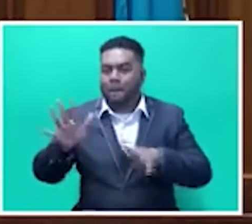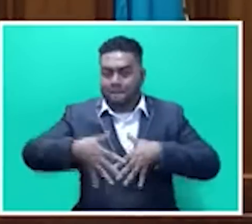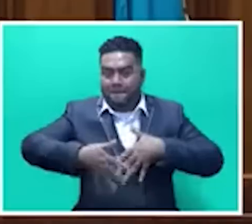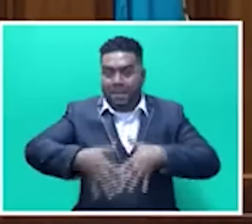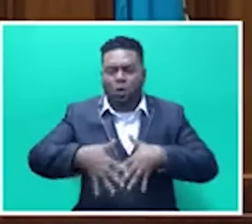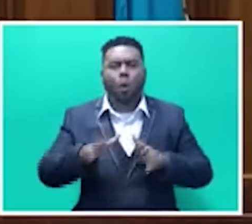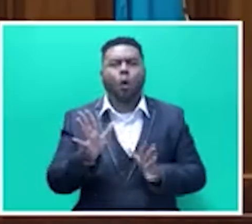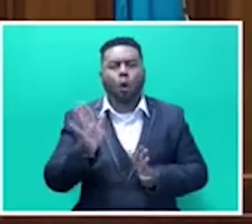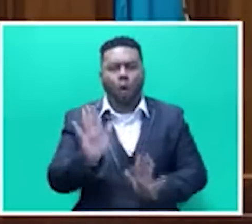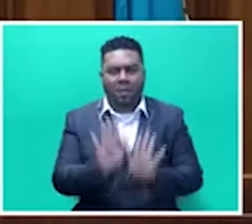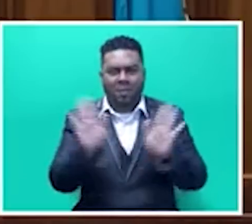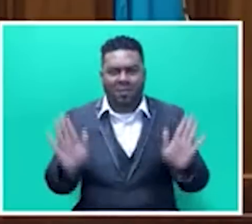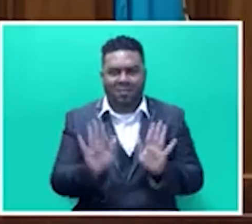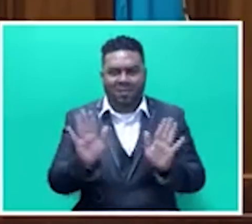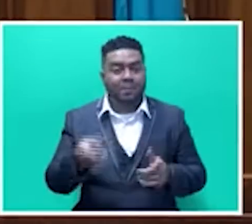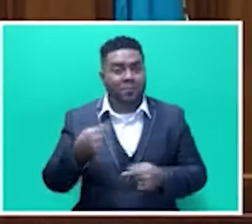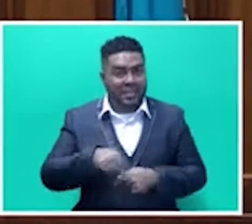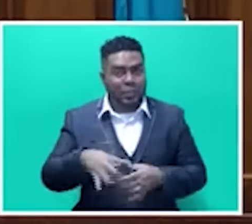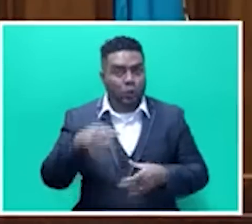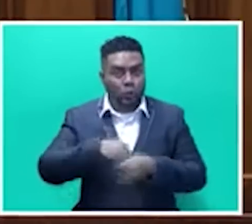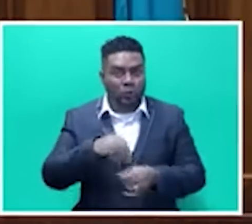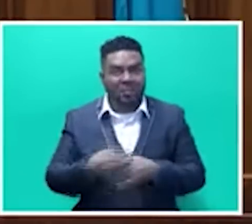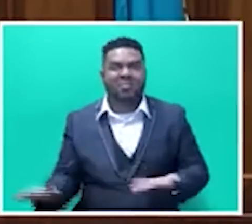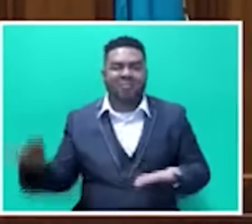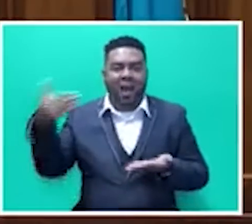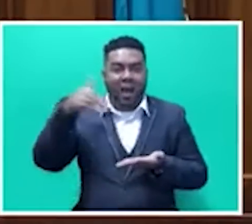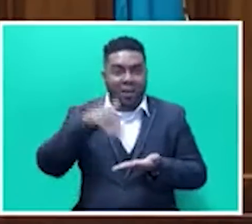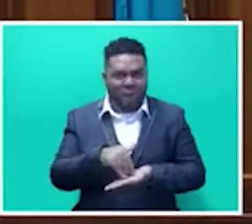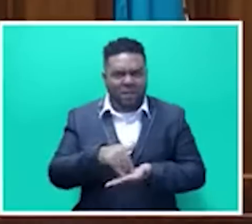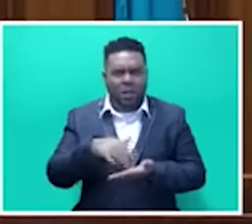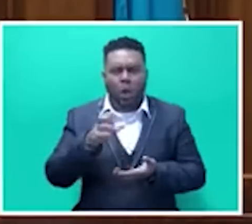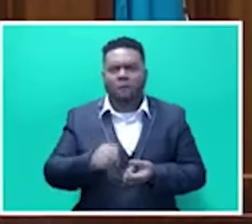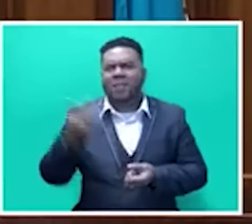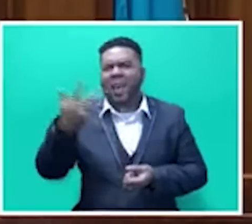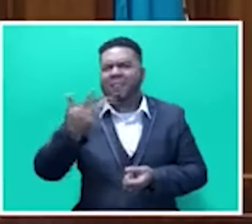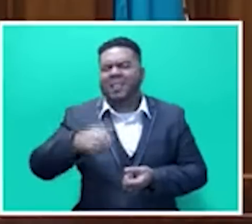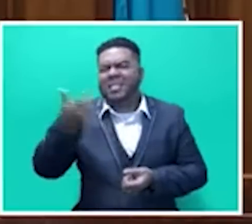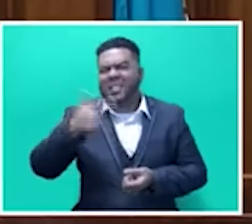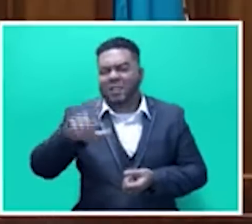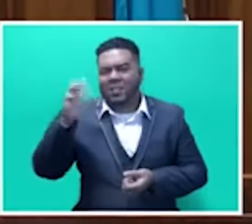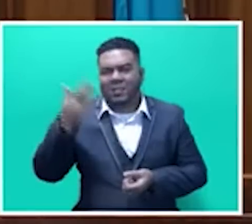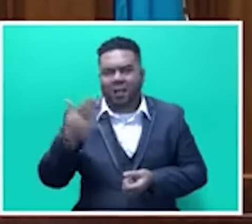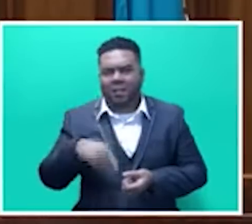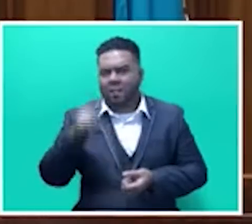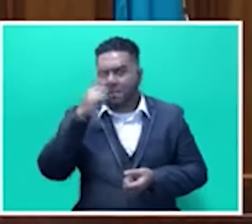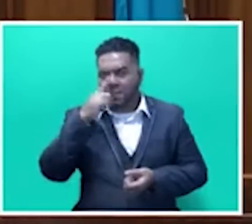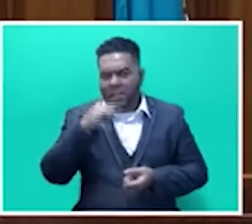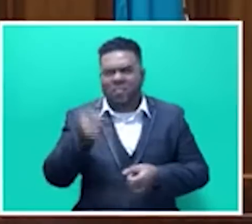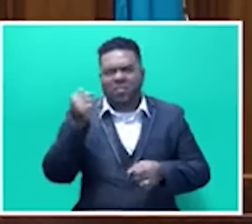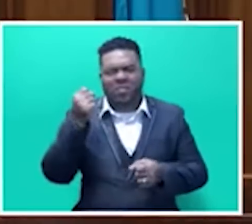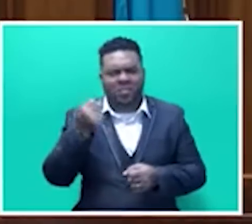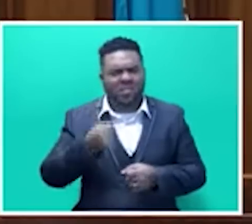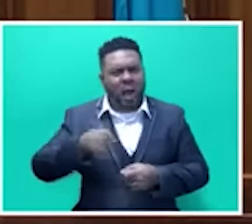This includes a public holiday to commemorate the arrival in Fiji in 1879 of the Girimateas,